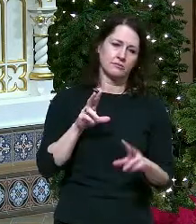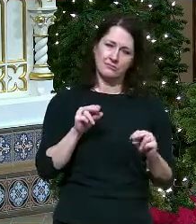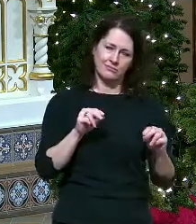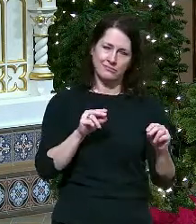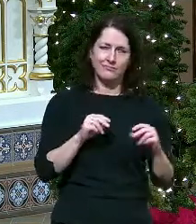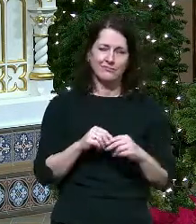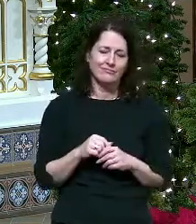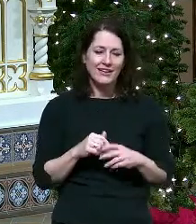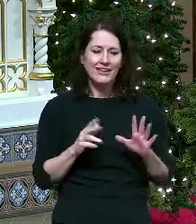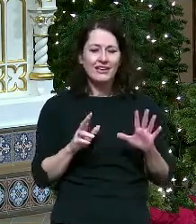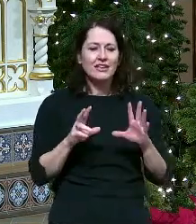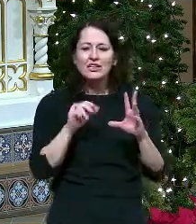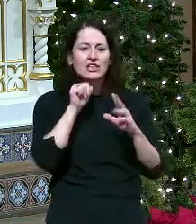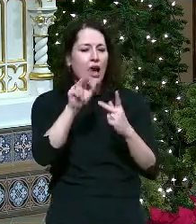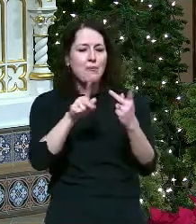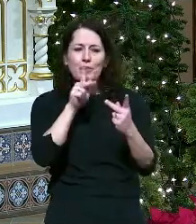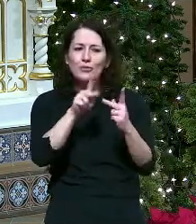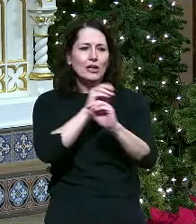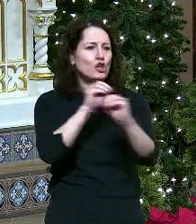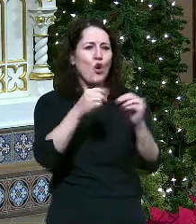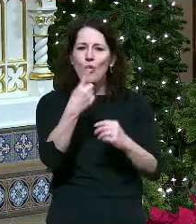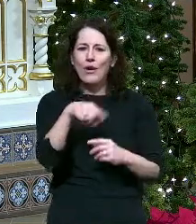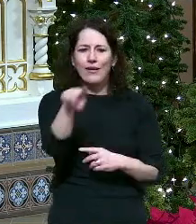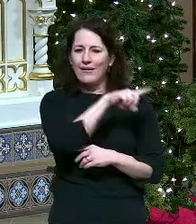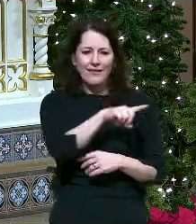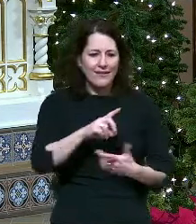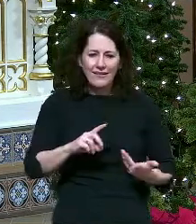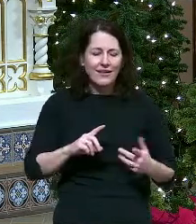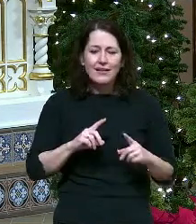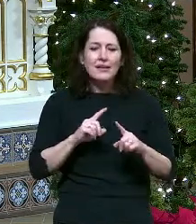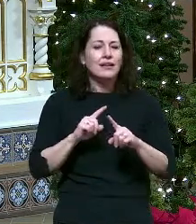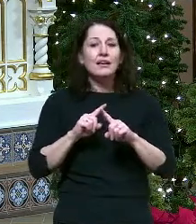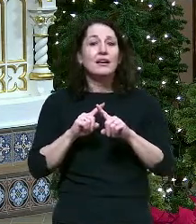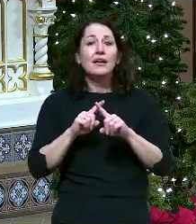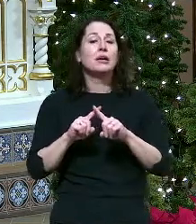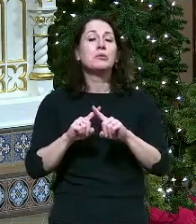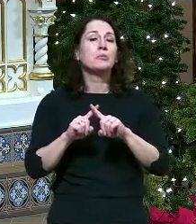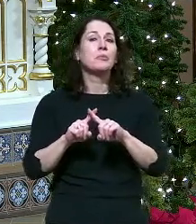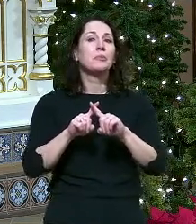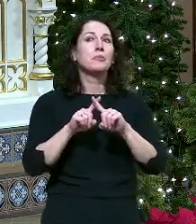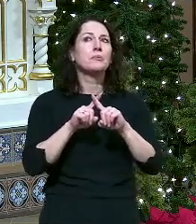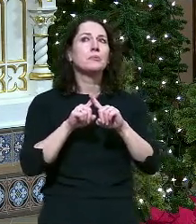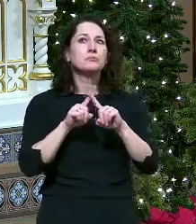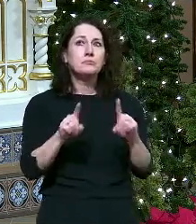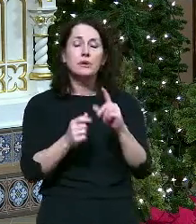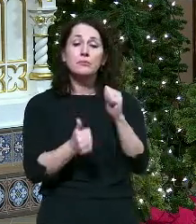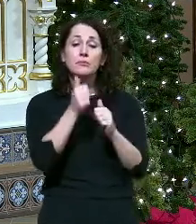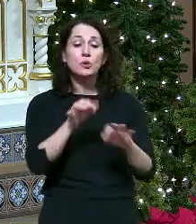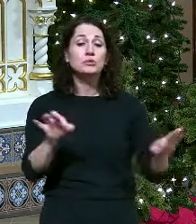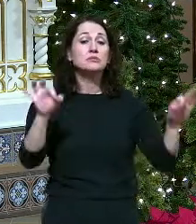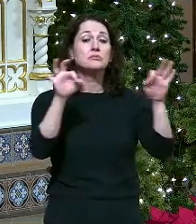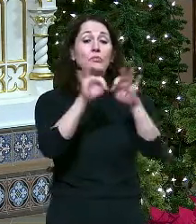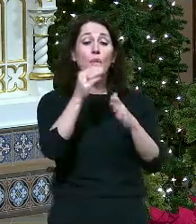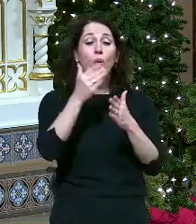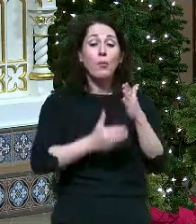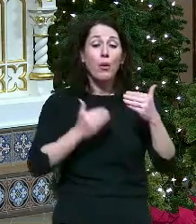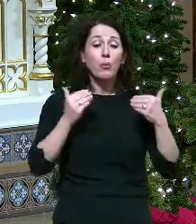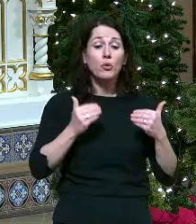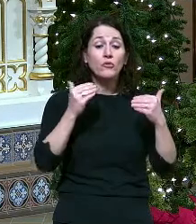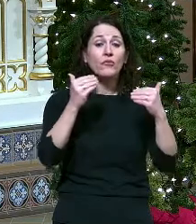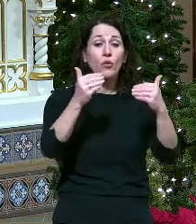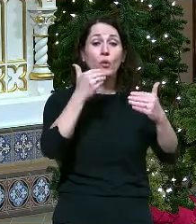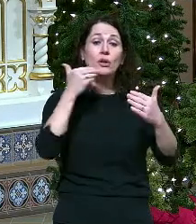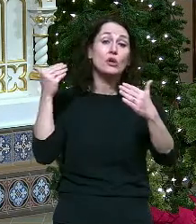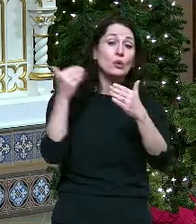And so what we can do, and I think the most important piece in going forward in a